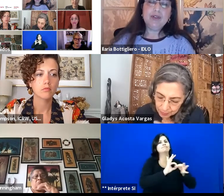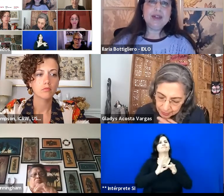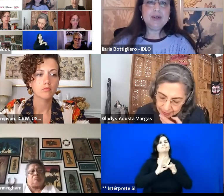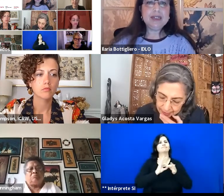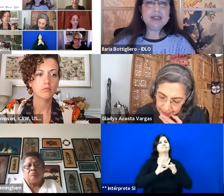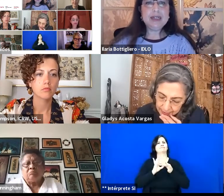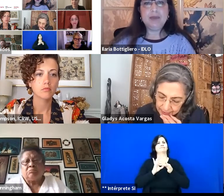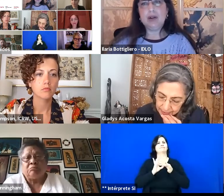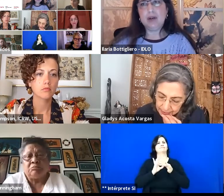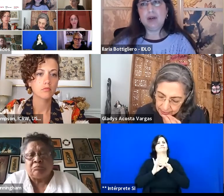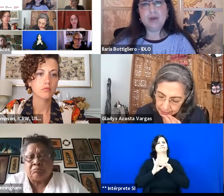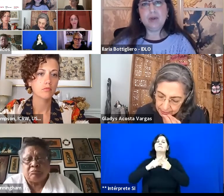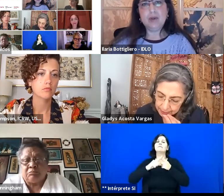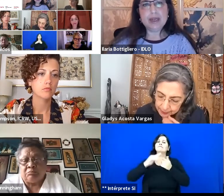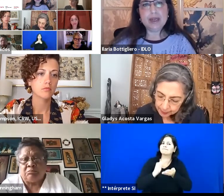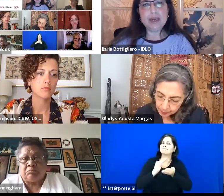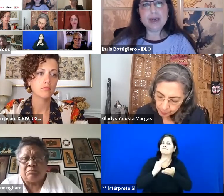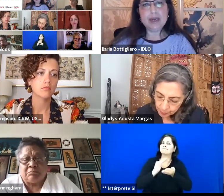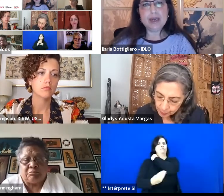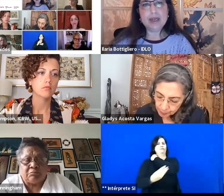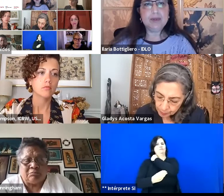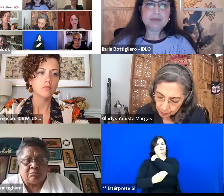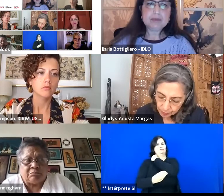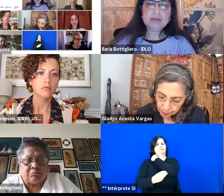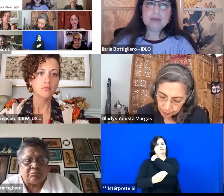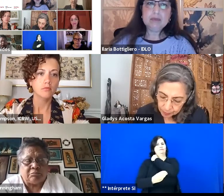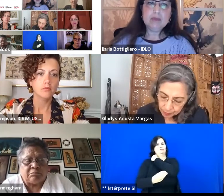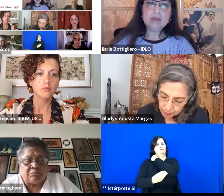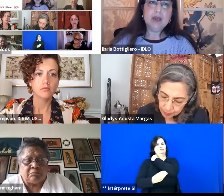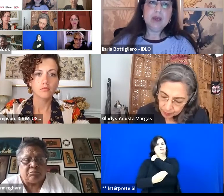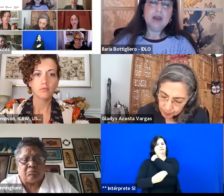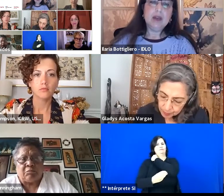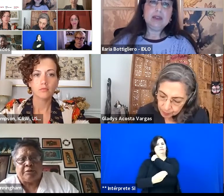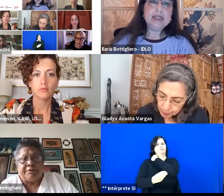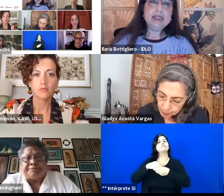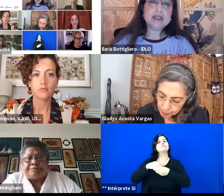and covering an increasing number of low-income countries.